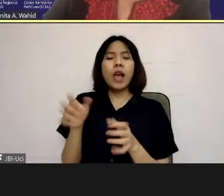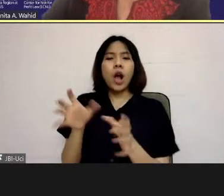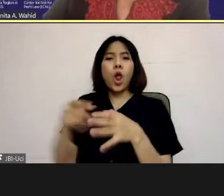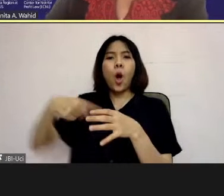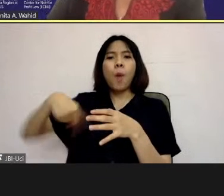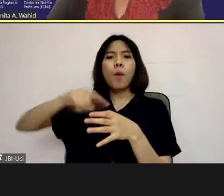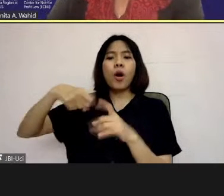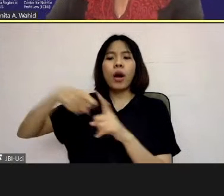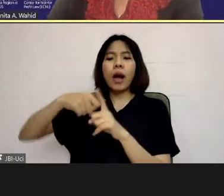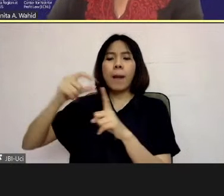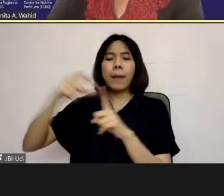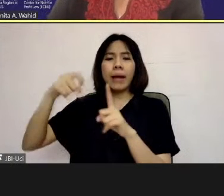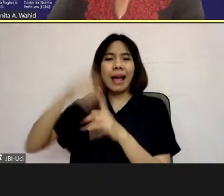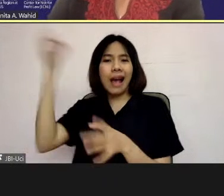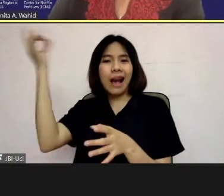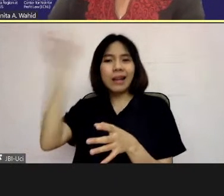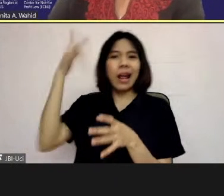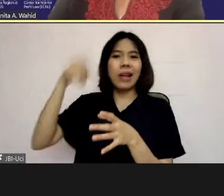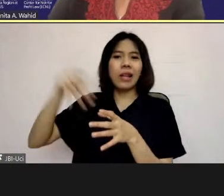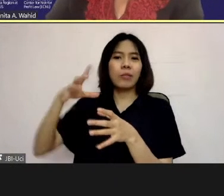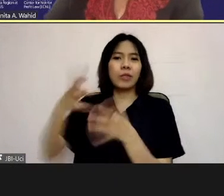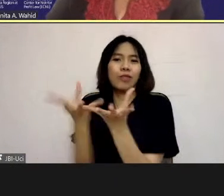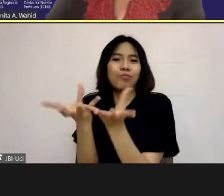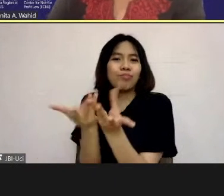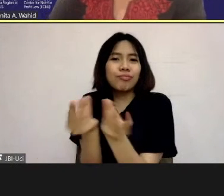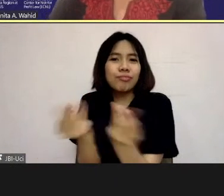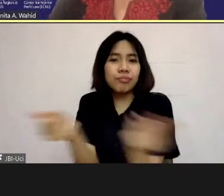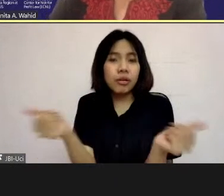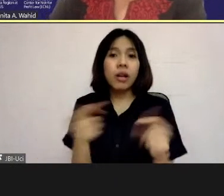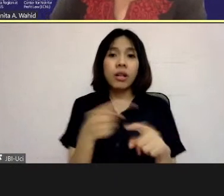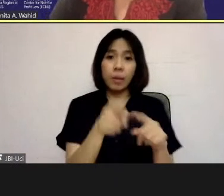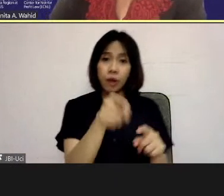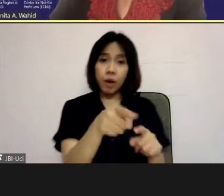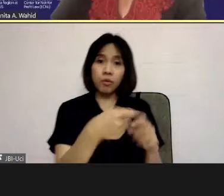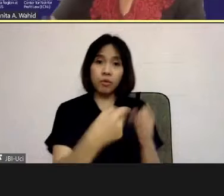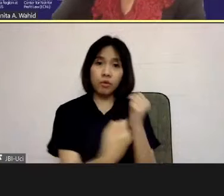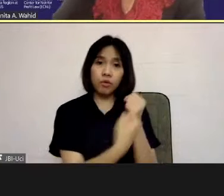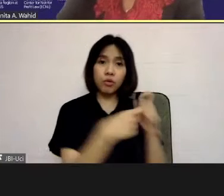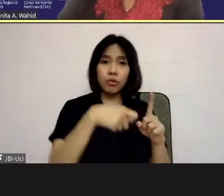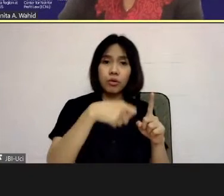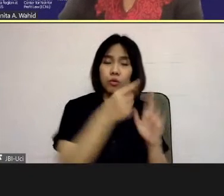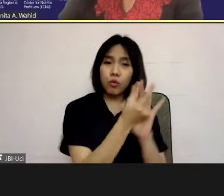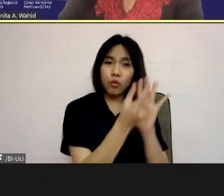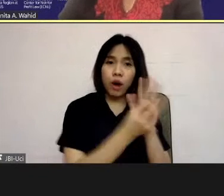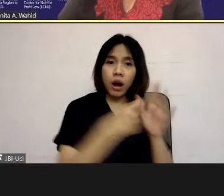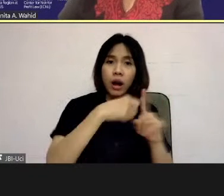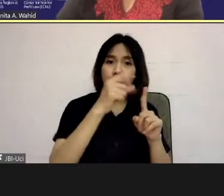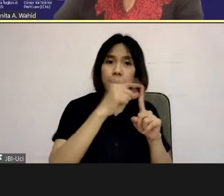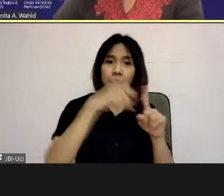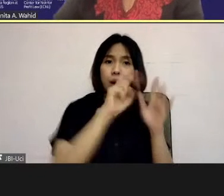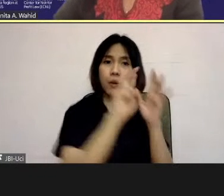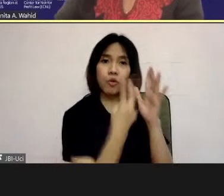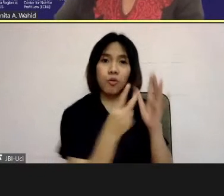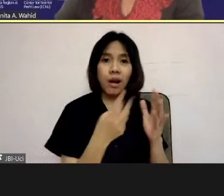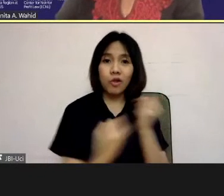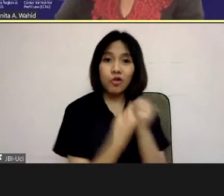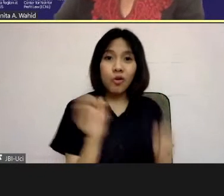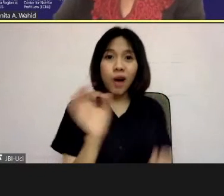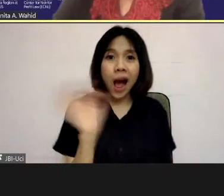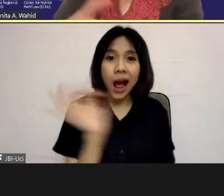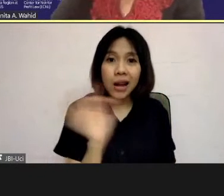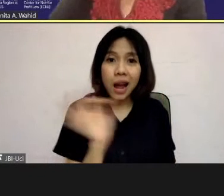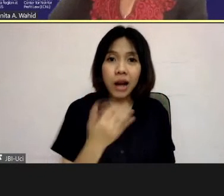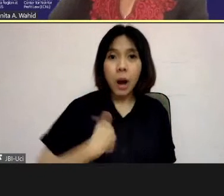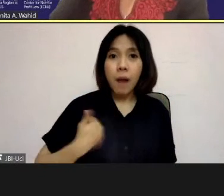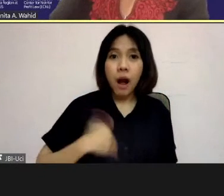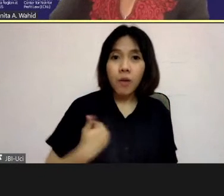for destroying or diminish, to make those radicalisms gone. And if you